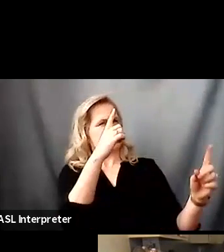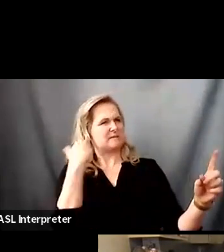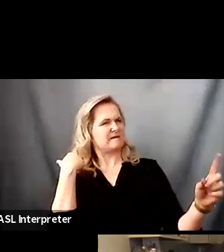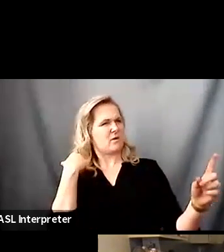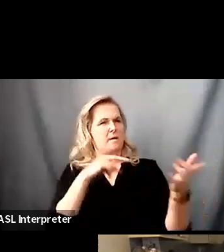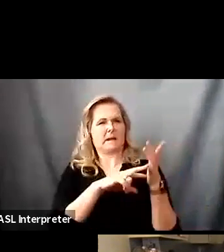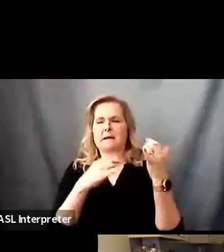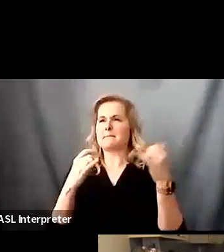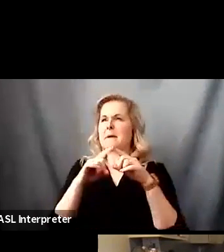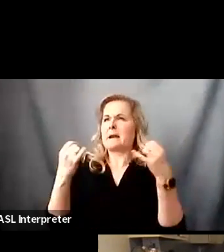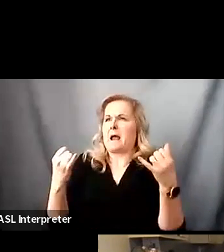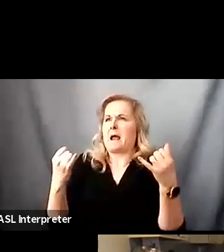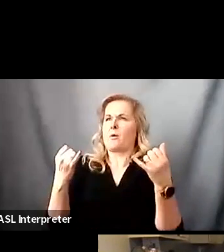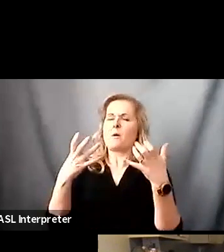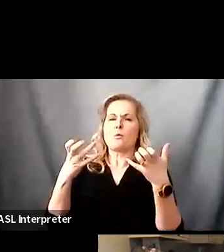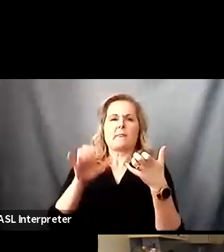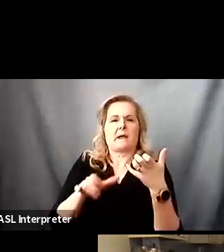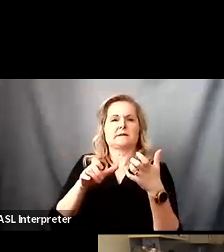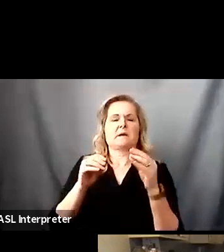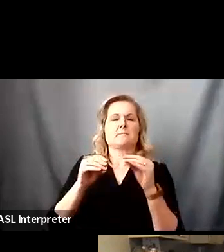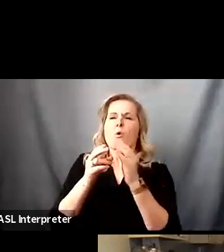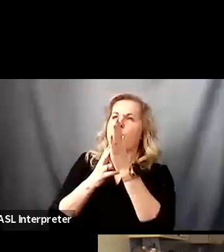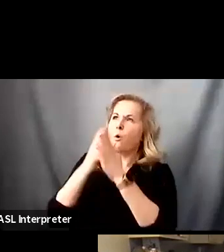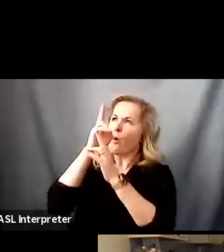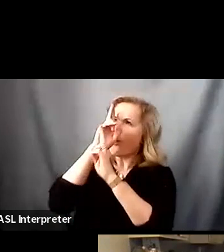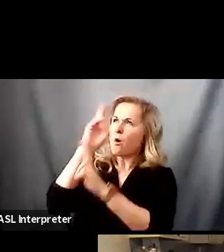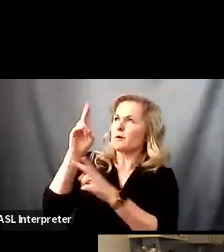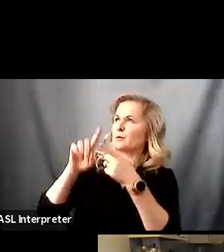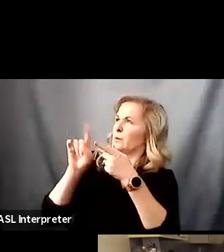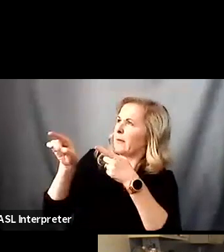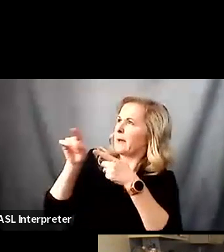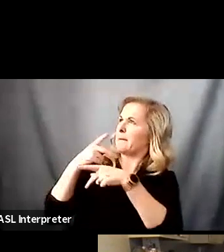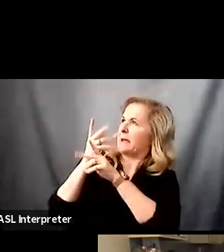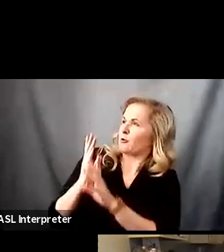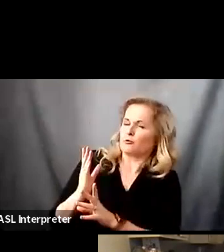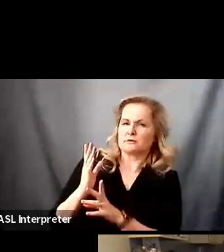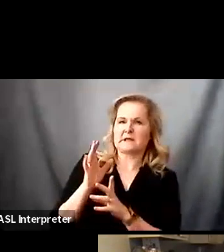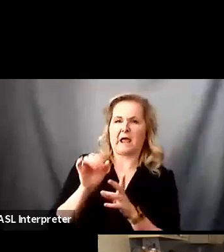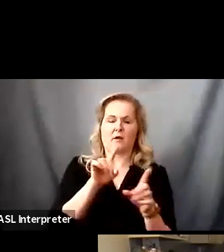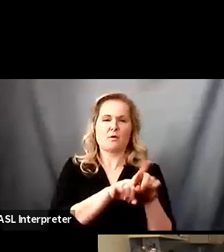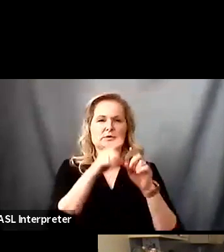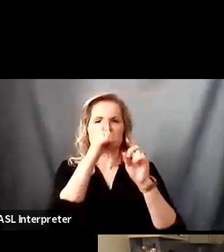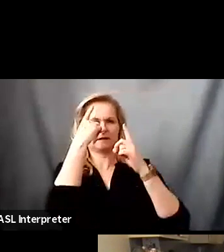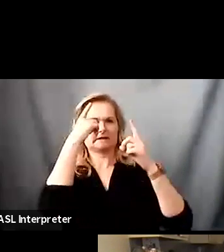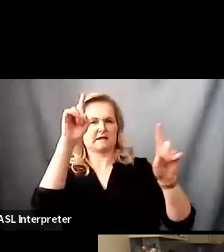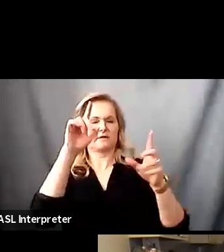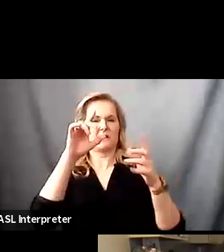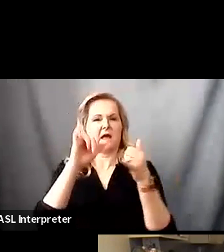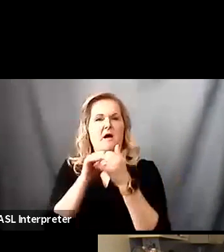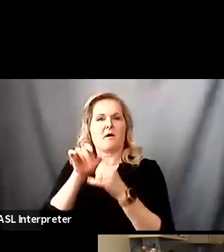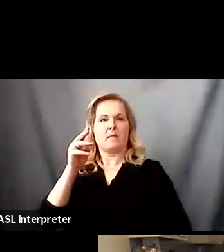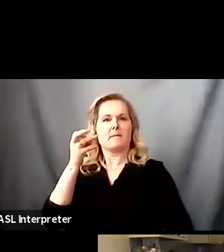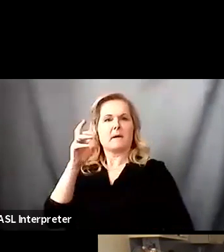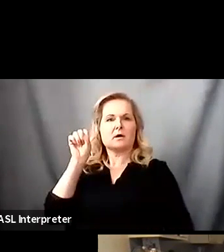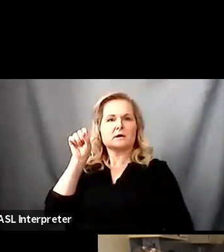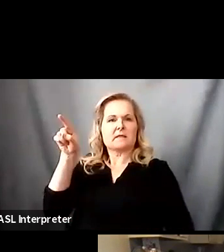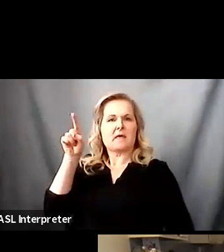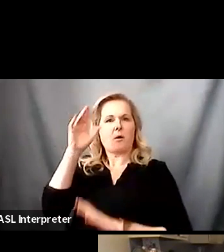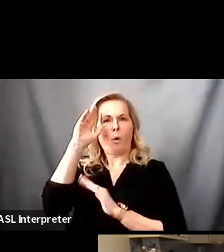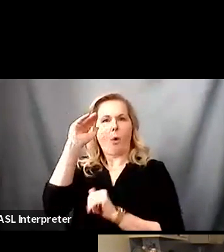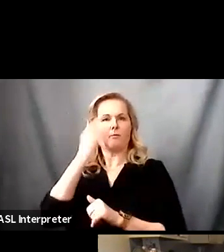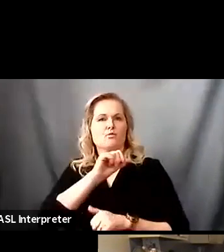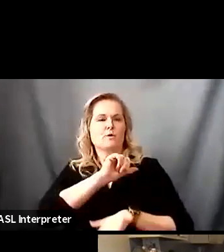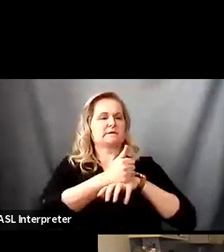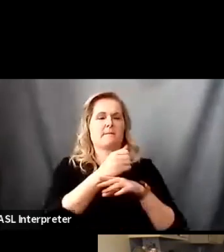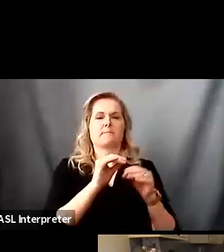to the makers and is successful in the ways in which the makers hope that it is